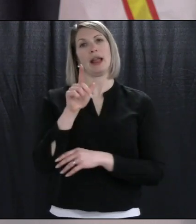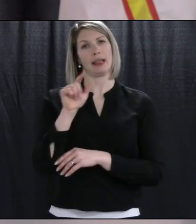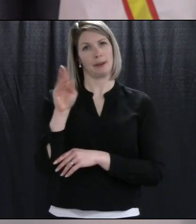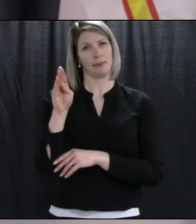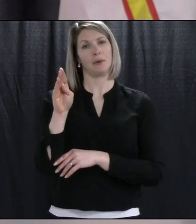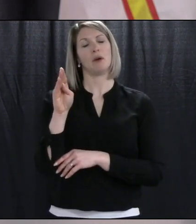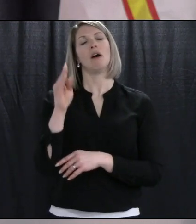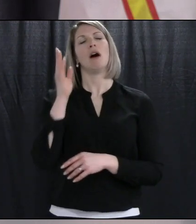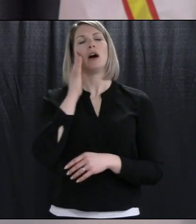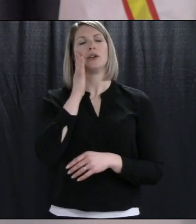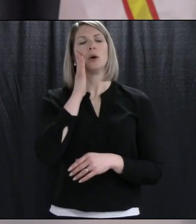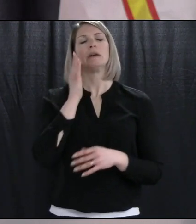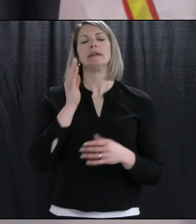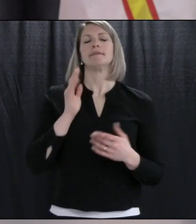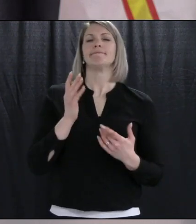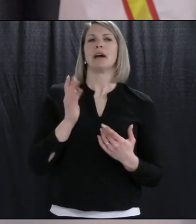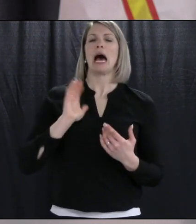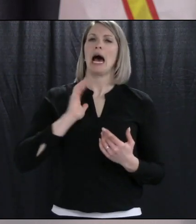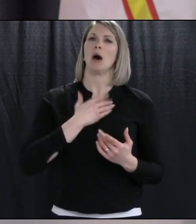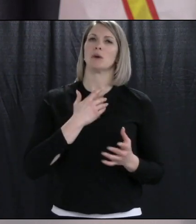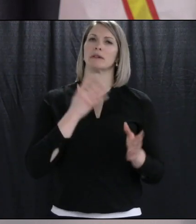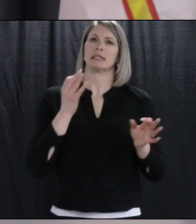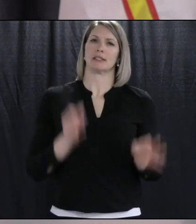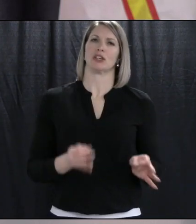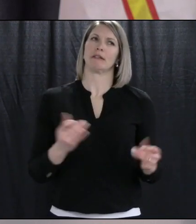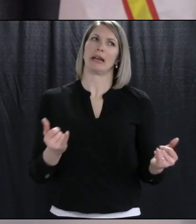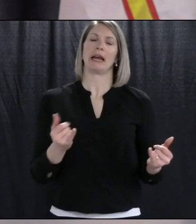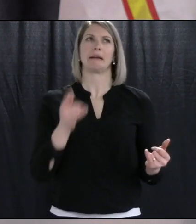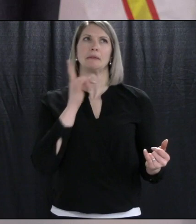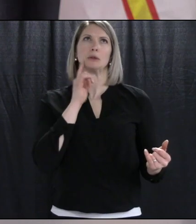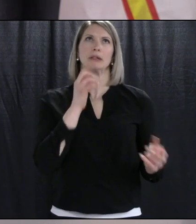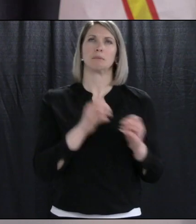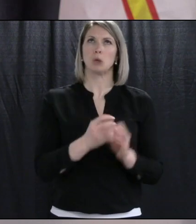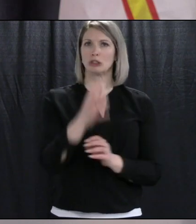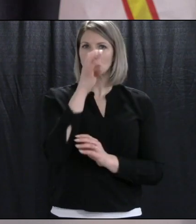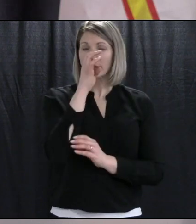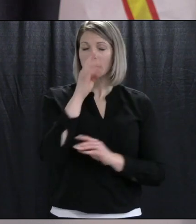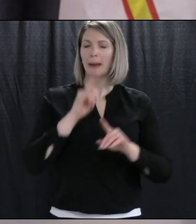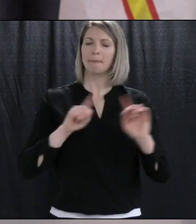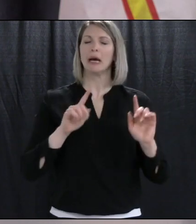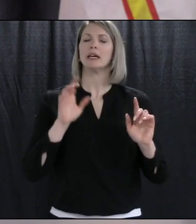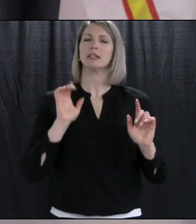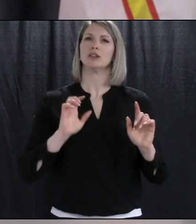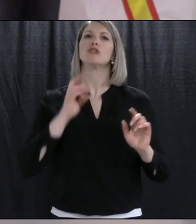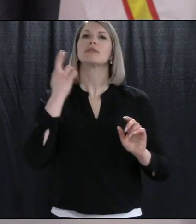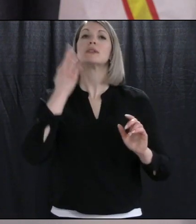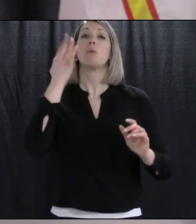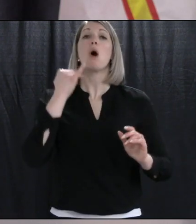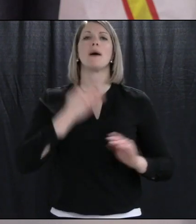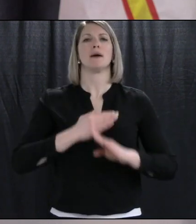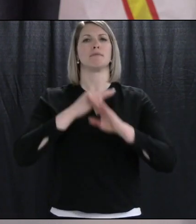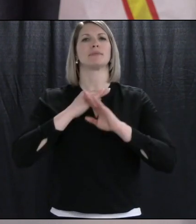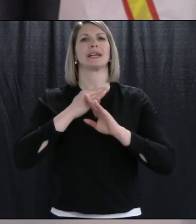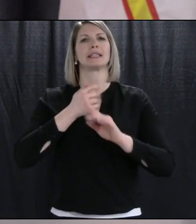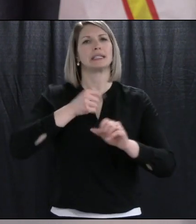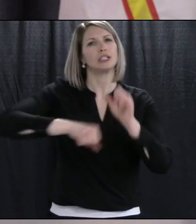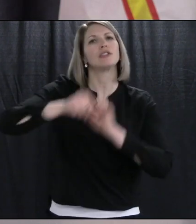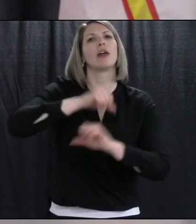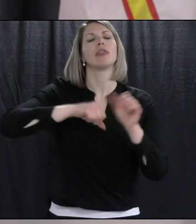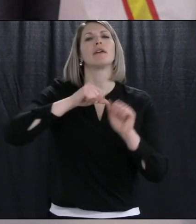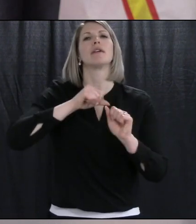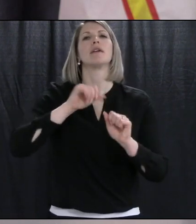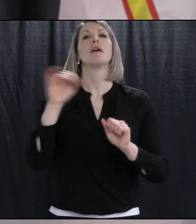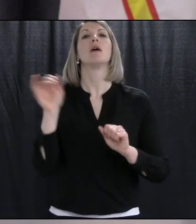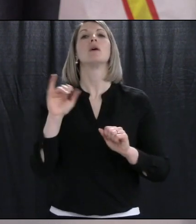those decisions today could mean that Newfoundlanders and Labradorians are kept healthy. We've seen the fire chief of the